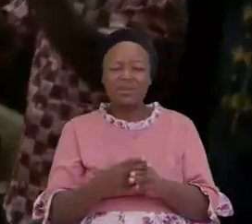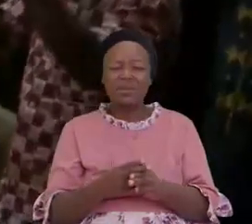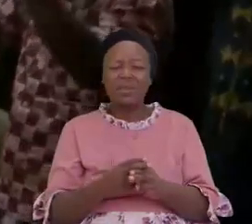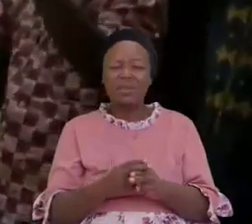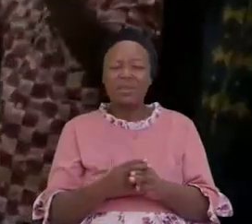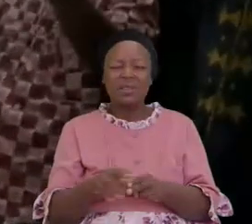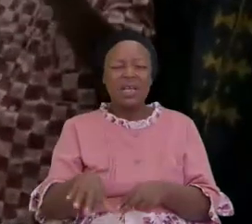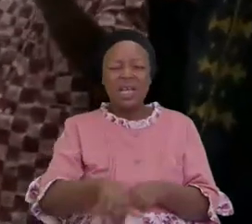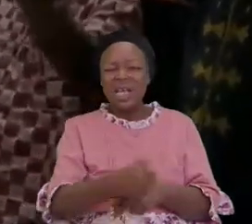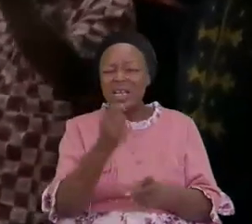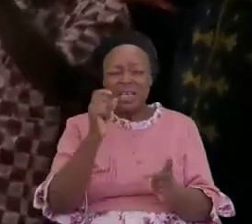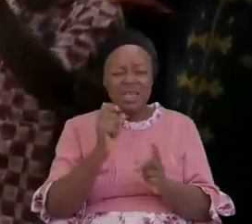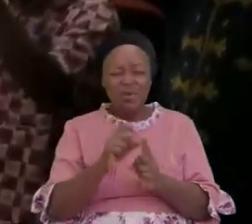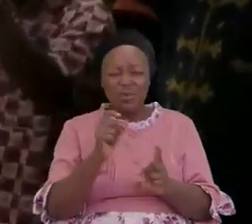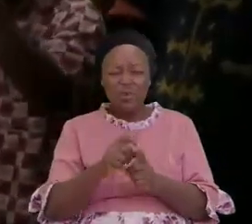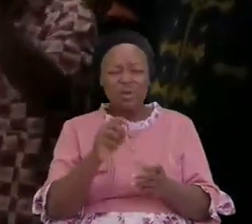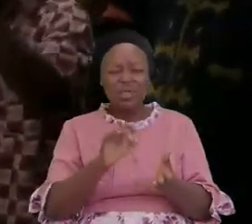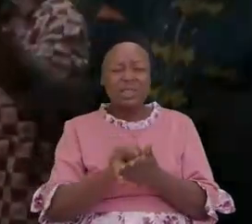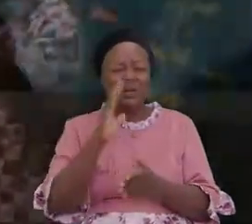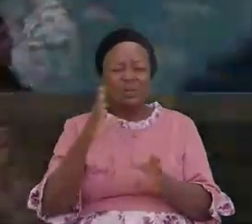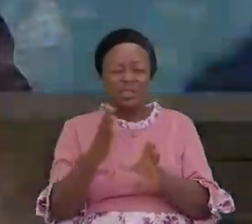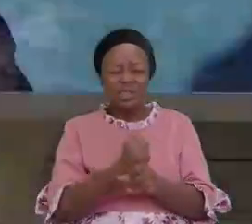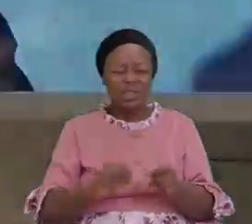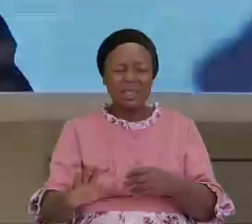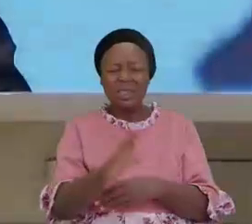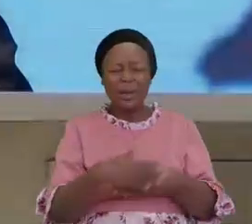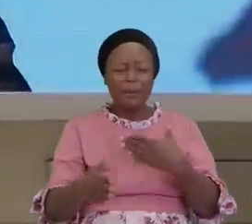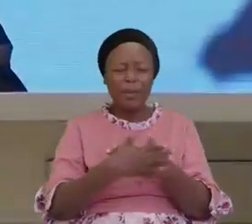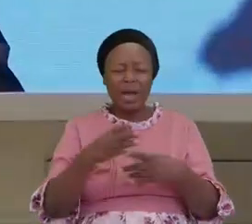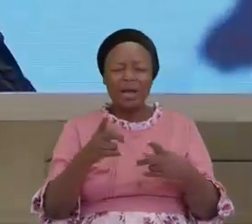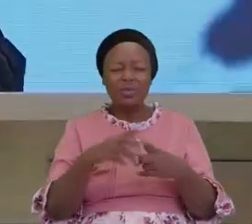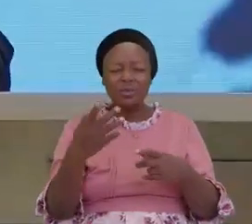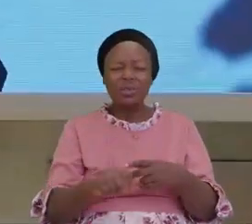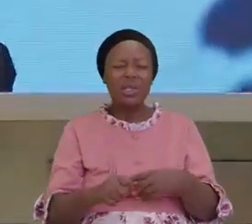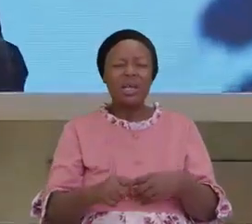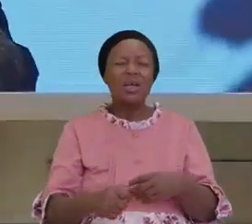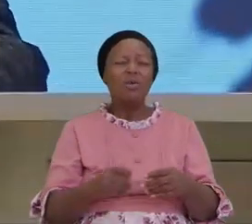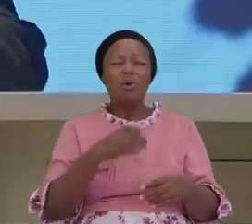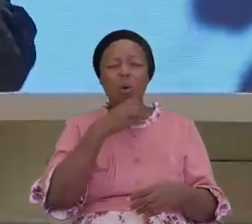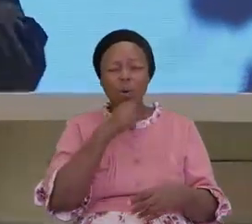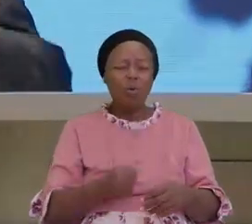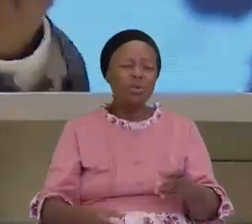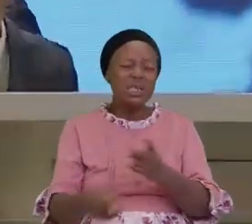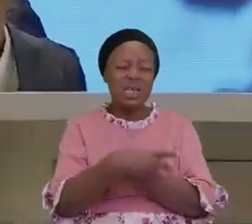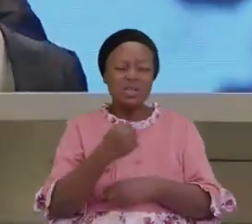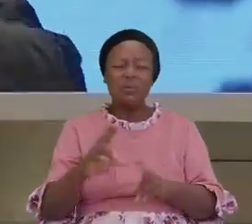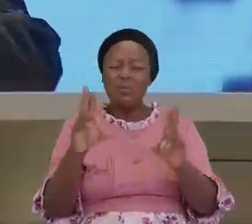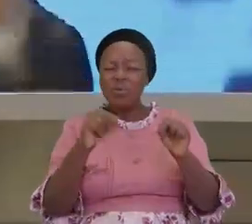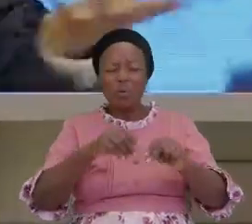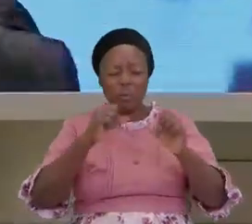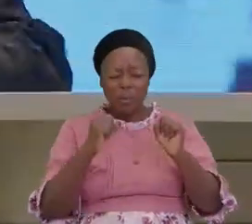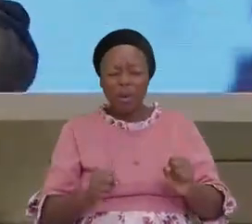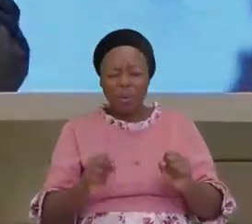Any word that will take them back to the bad old days of no power, no strength,